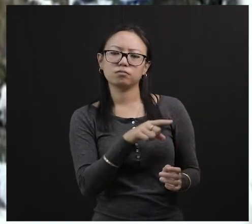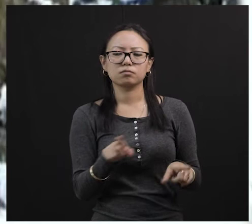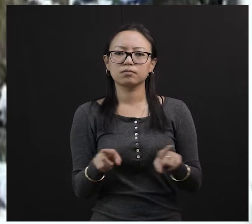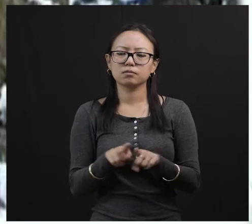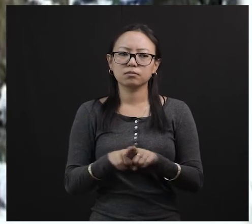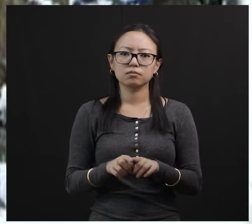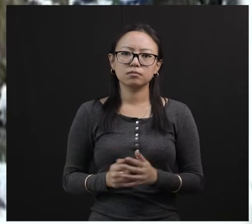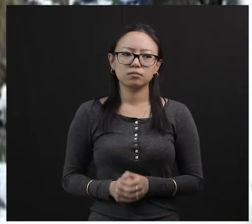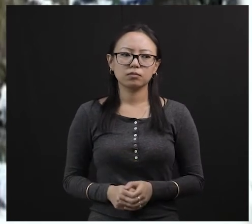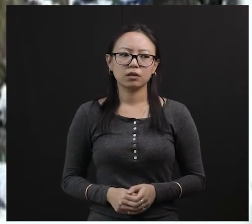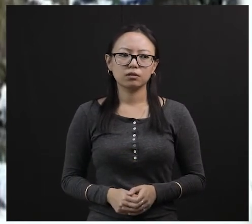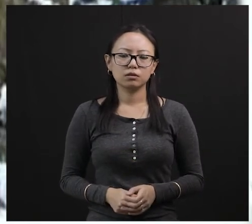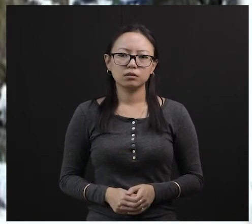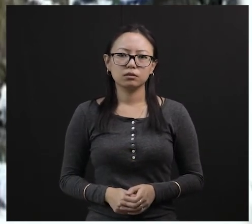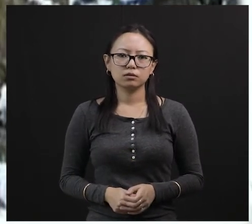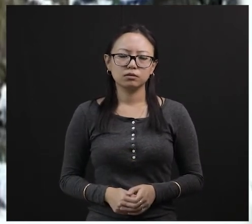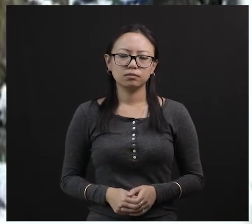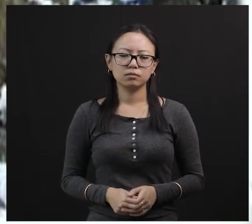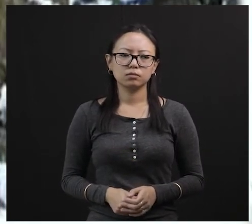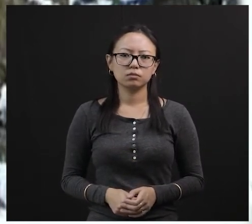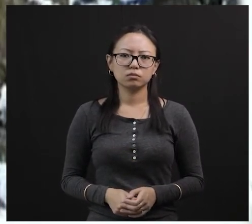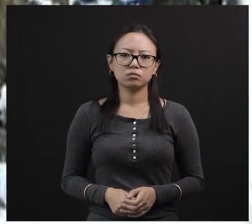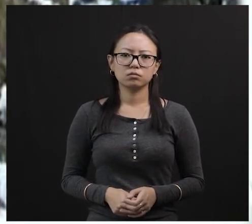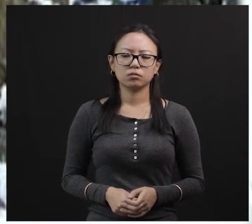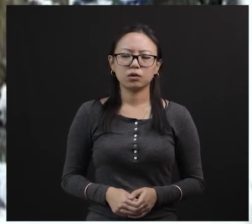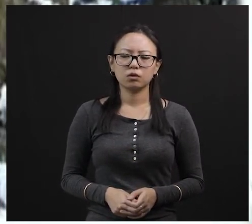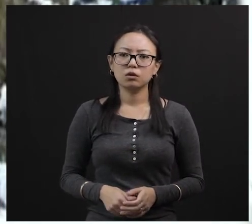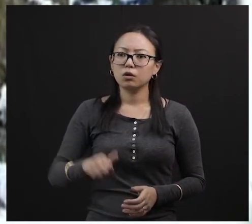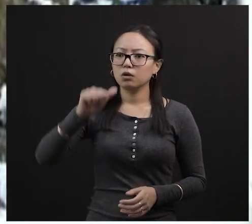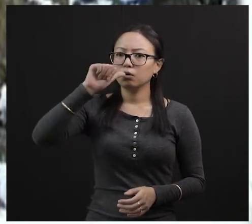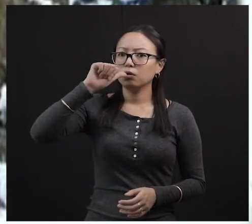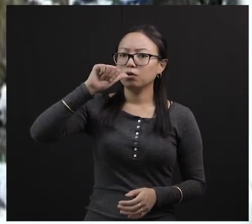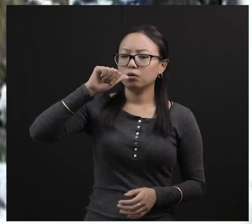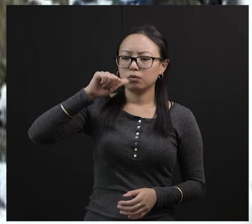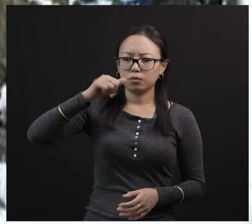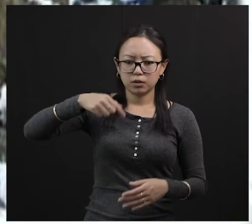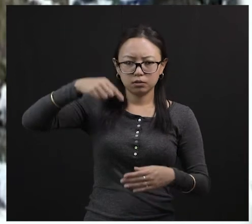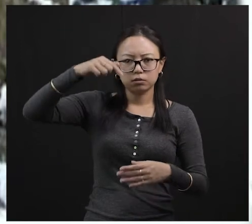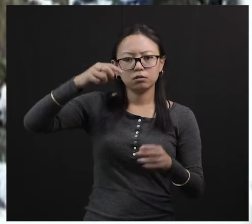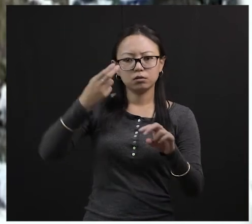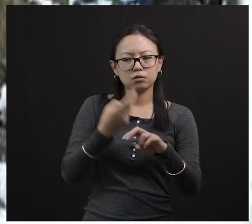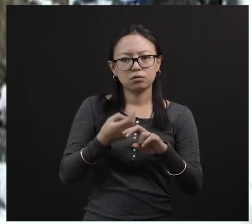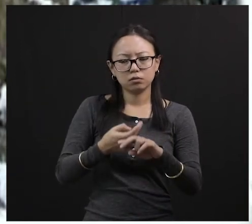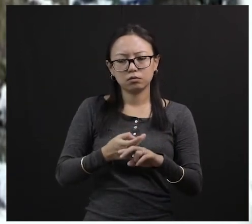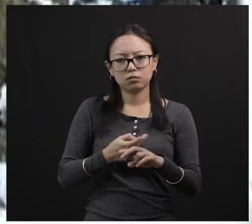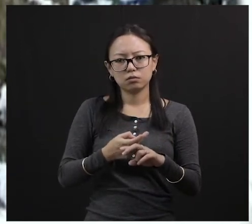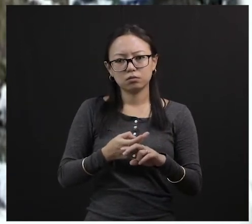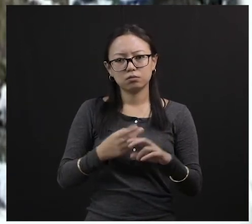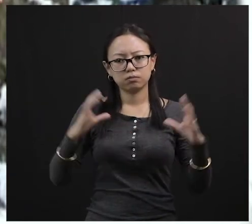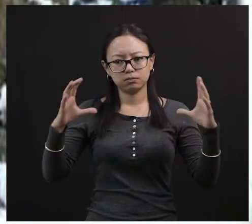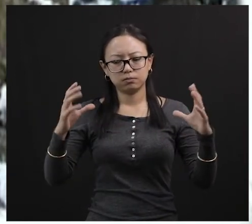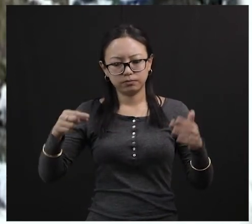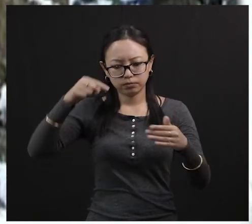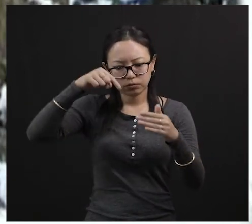this. See? And what happens? Just like during just like